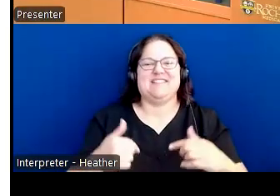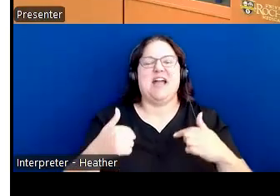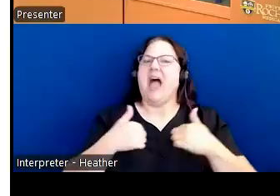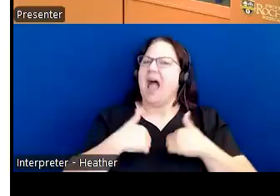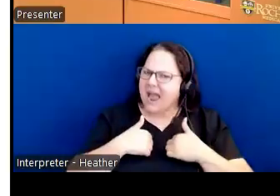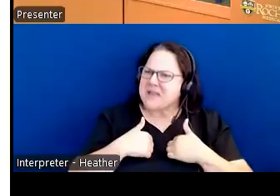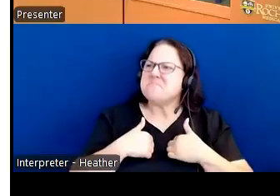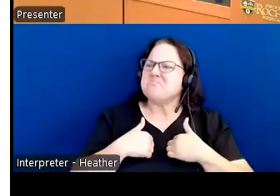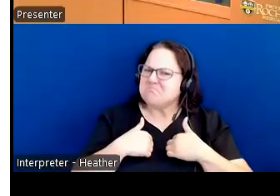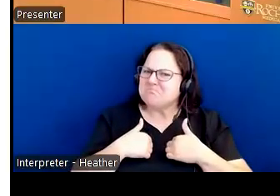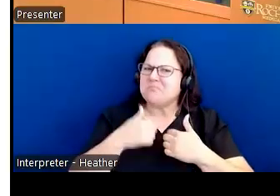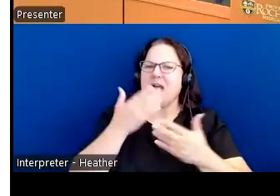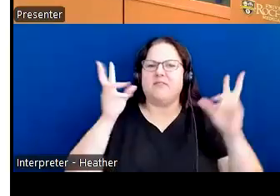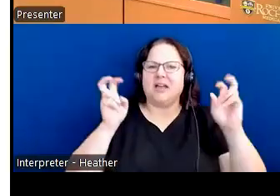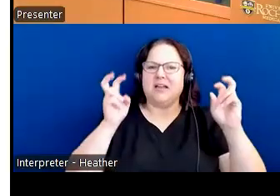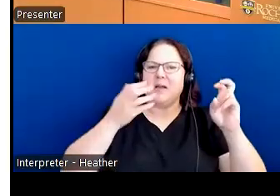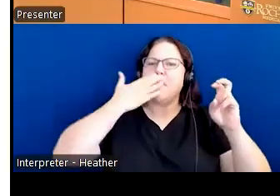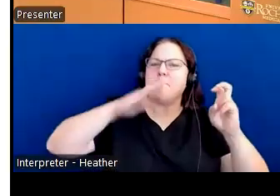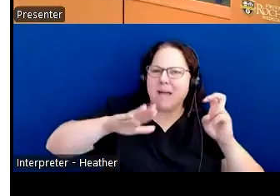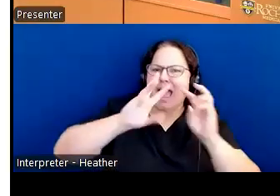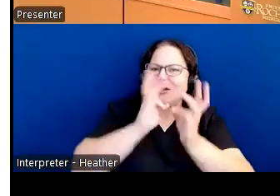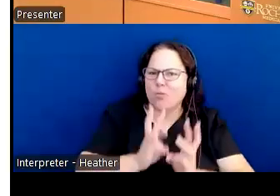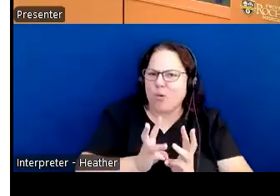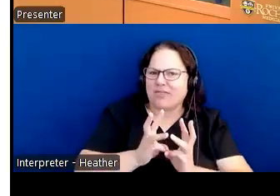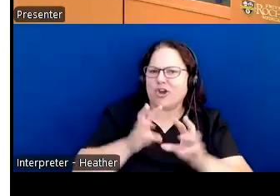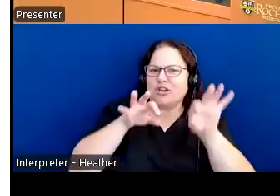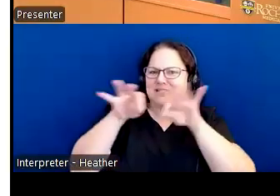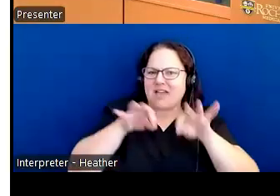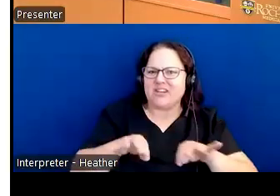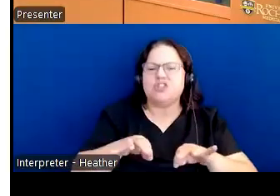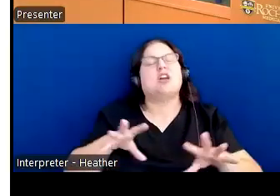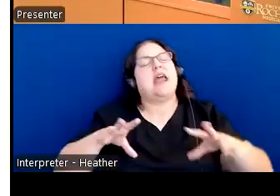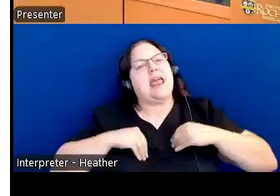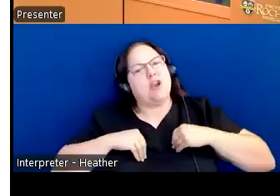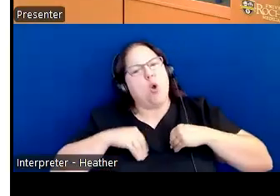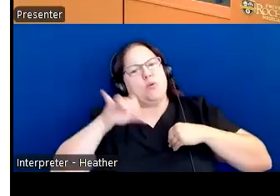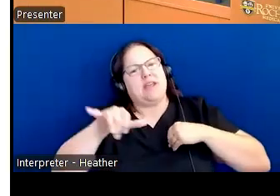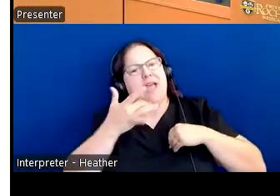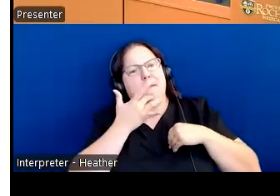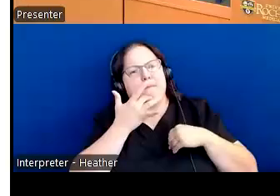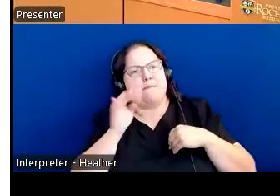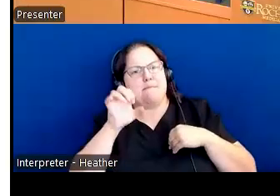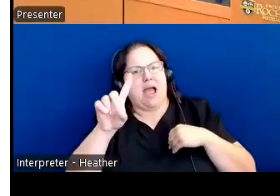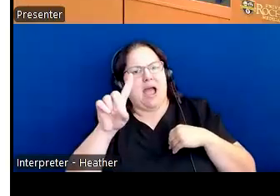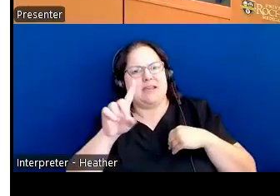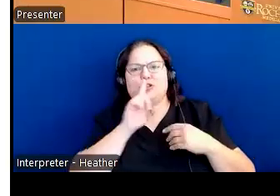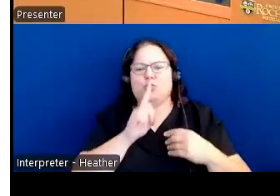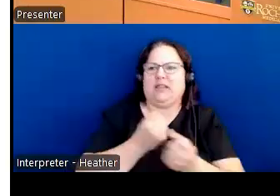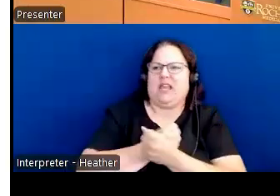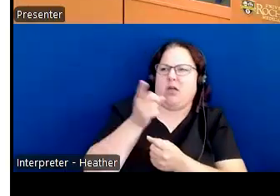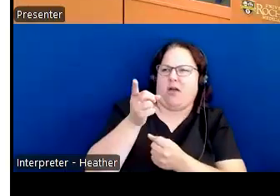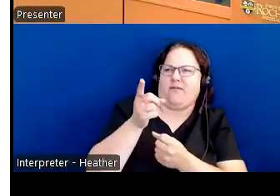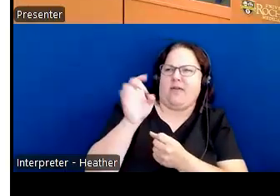with the personal definition of bad weather. Thank you for just owning the bias. Some of us really love all of those elements, but really don't